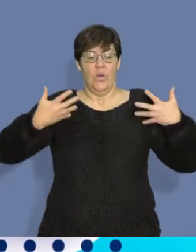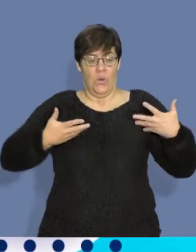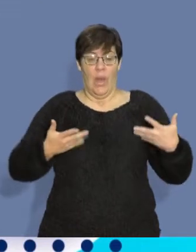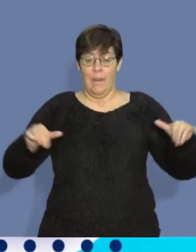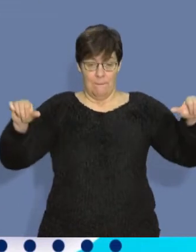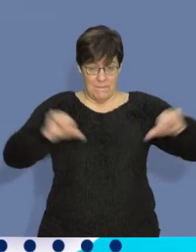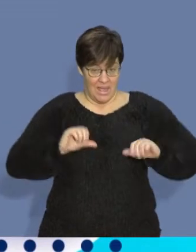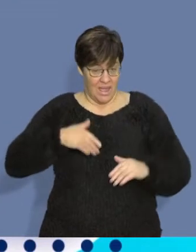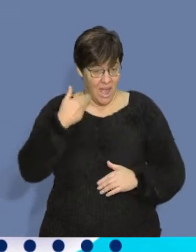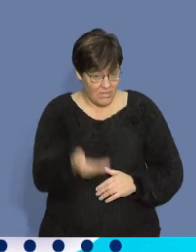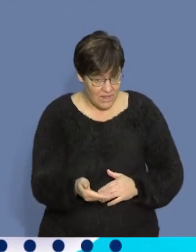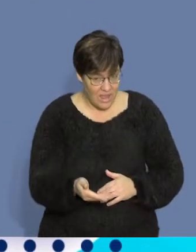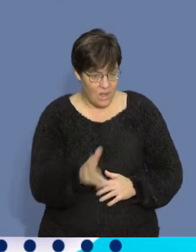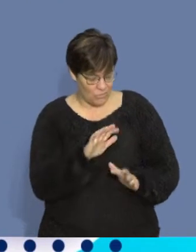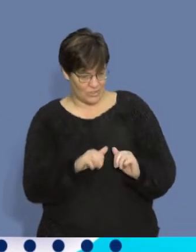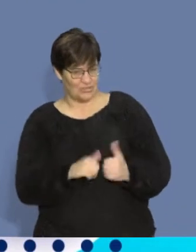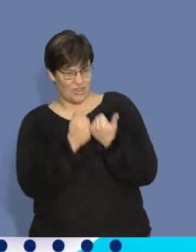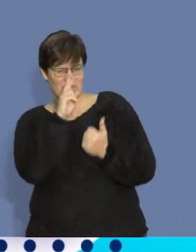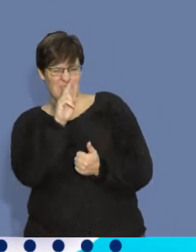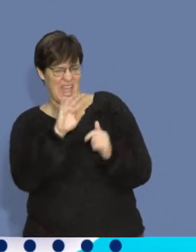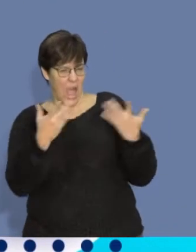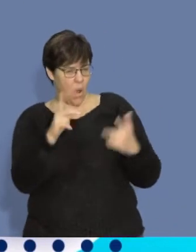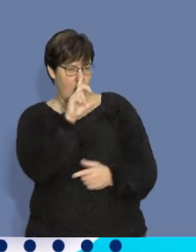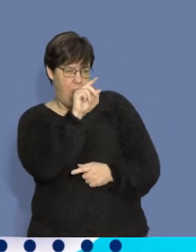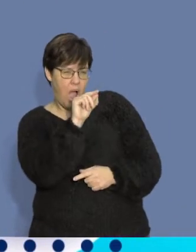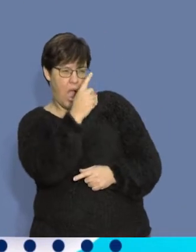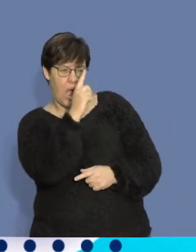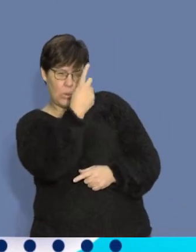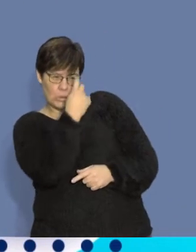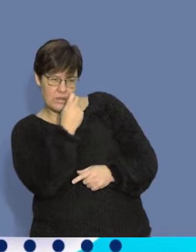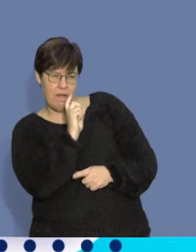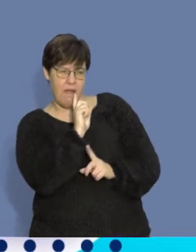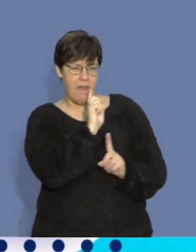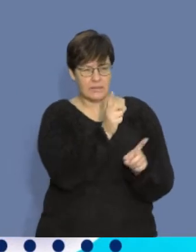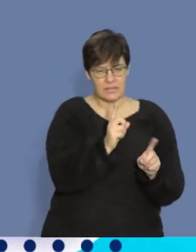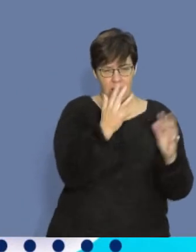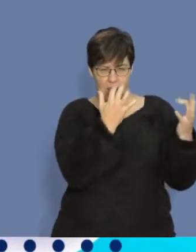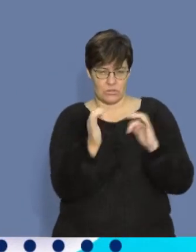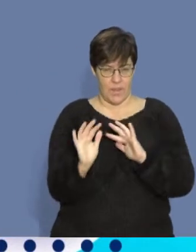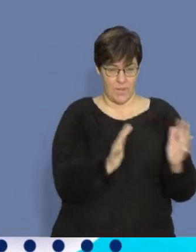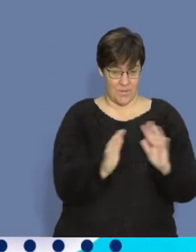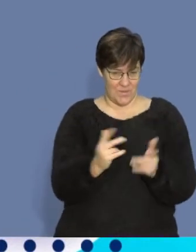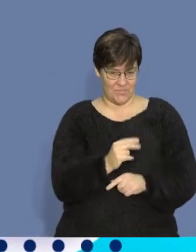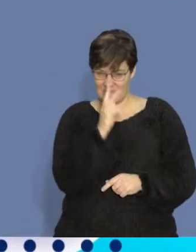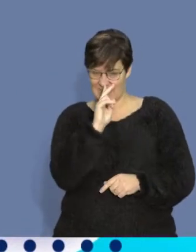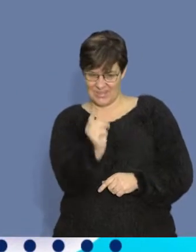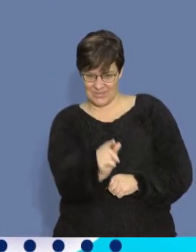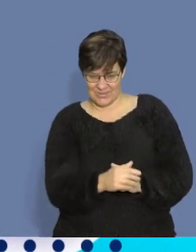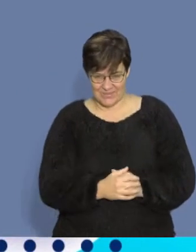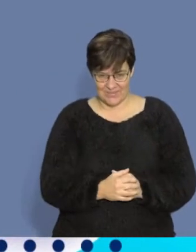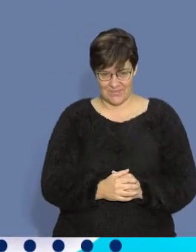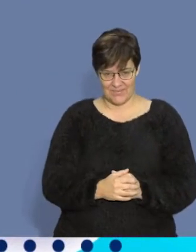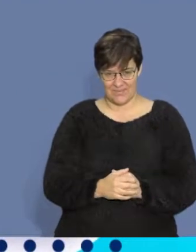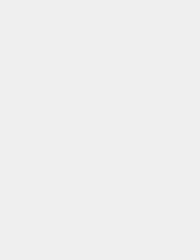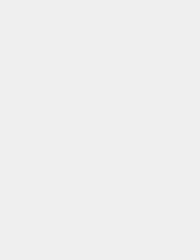refresh, and when you come back, we'll challenge you to some interesting questions regarding VAT calculations. See you